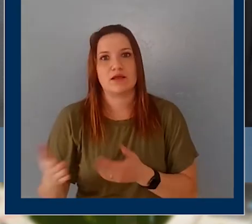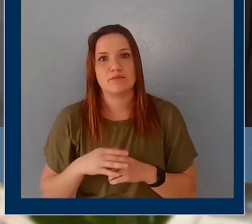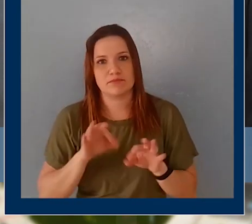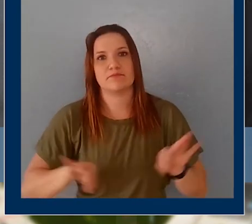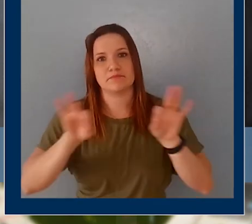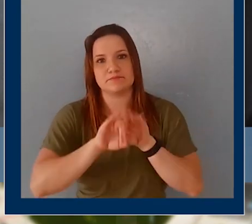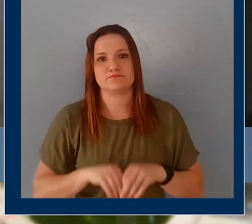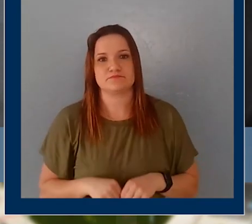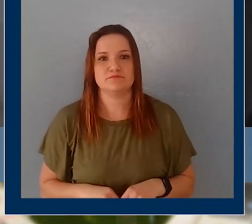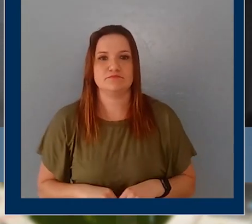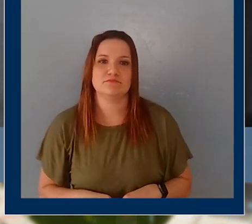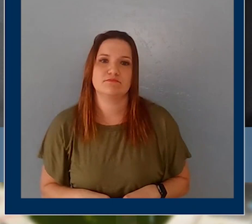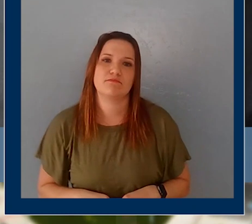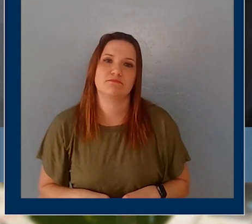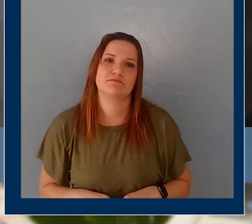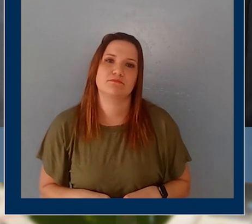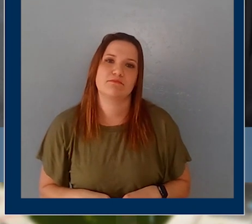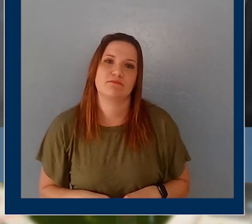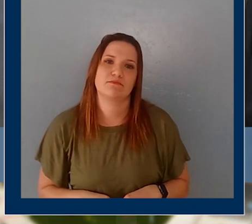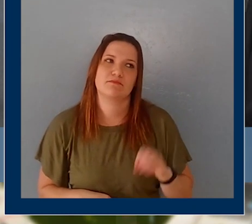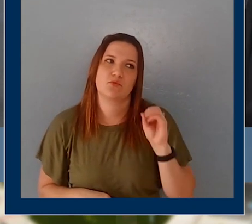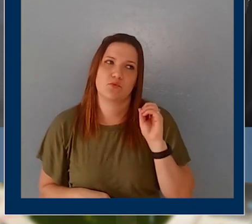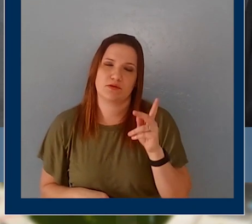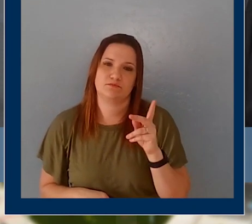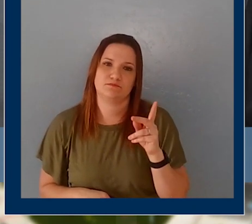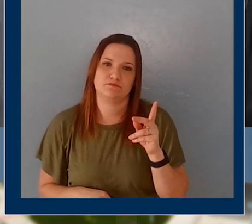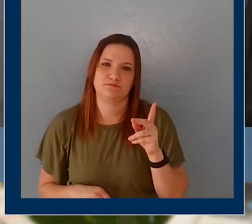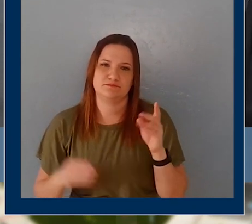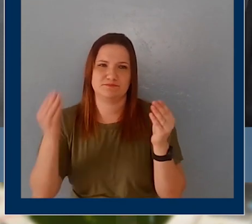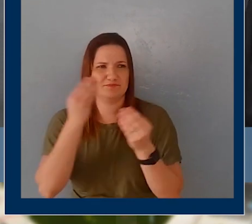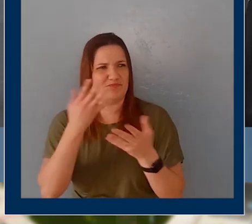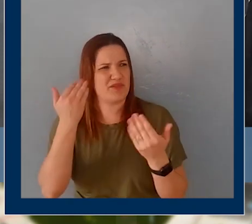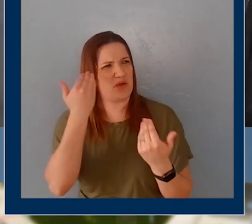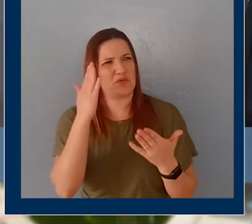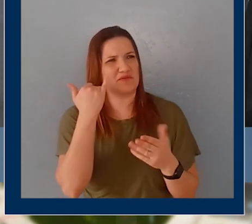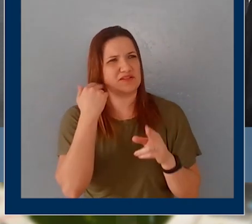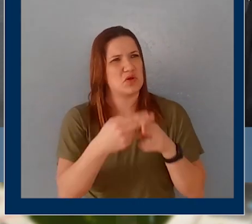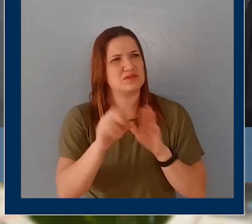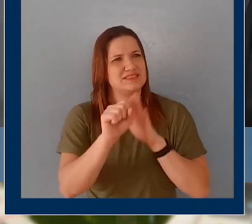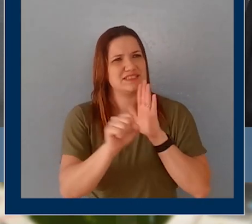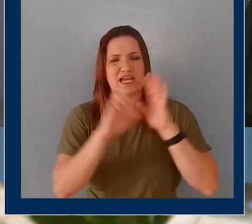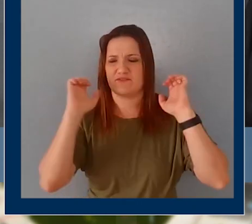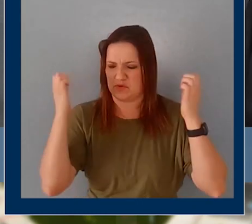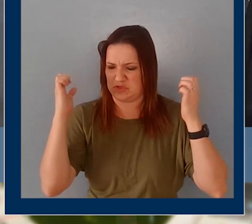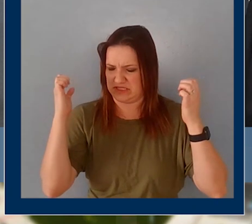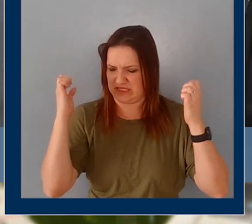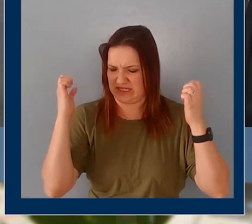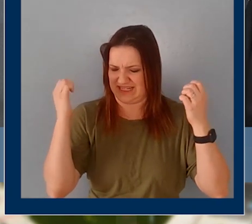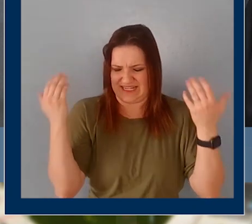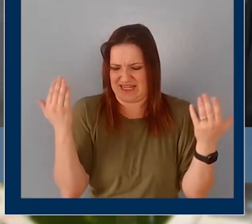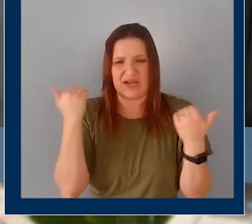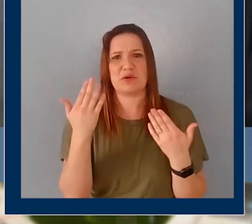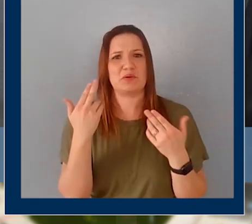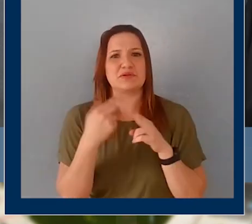let me explain crisis care. And you're right, it is the most serious discussion you can have, and